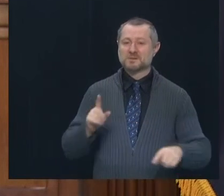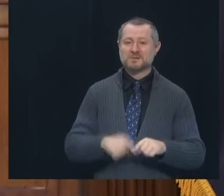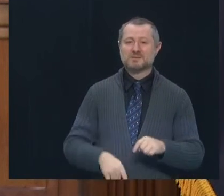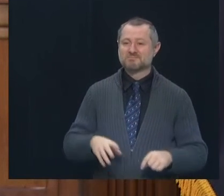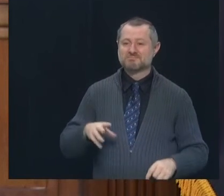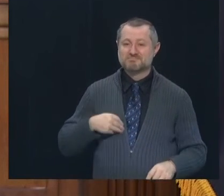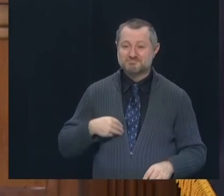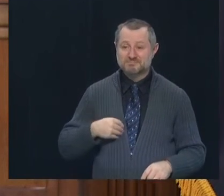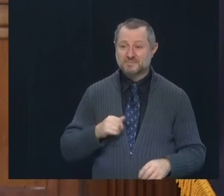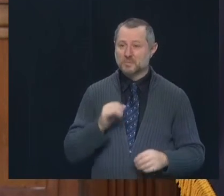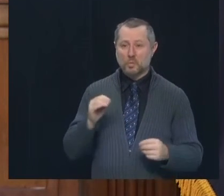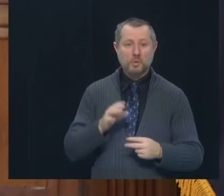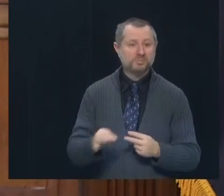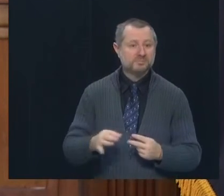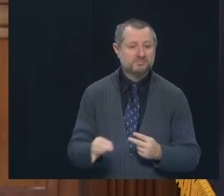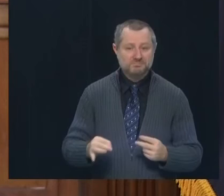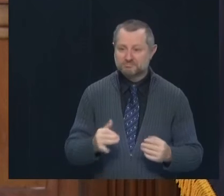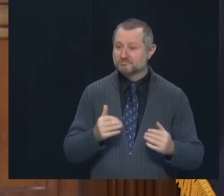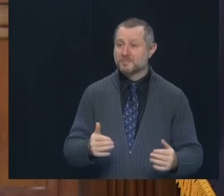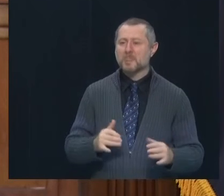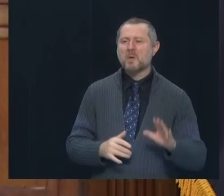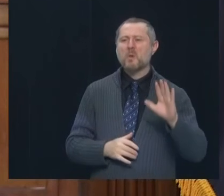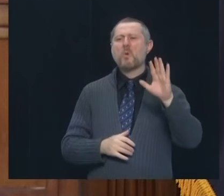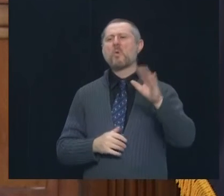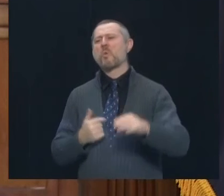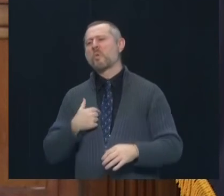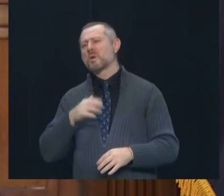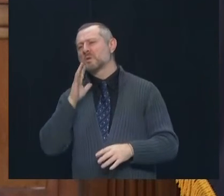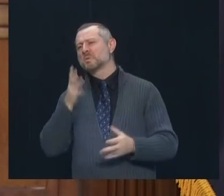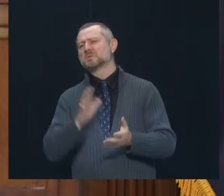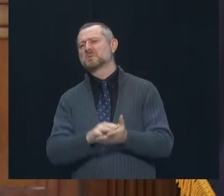Divorce is not an option. Well, we won't have police.